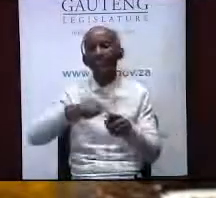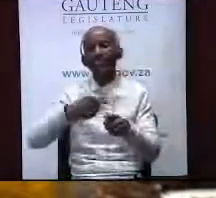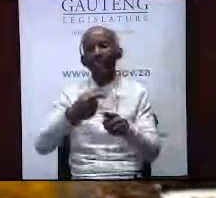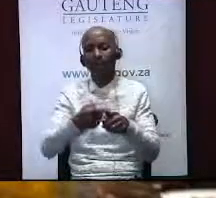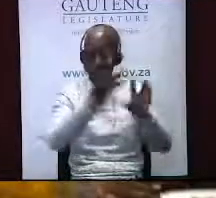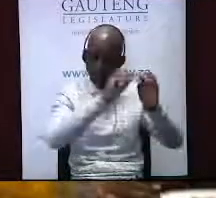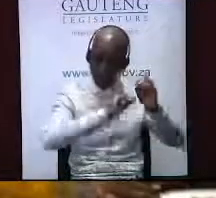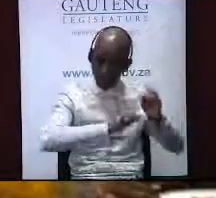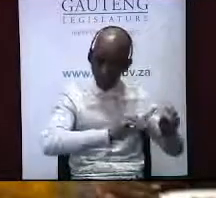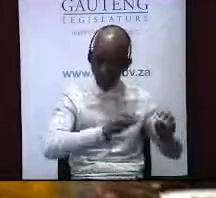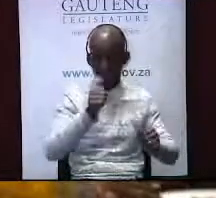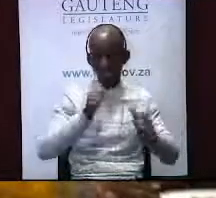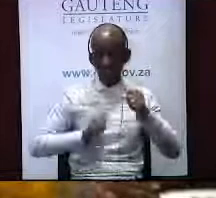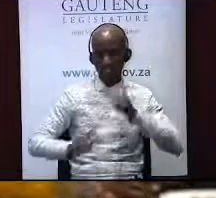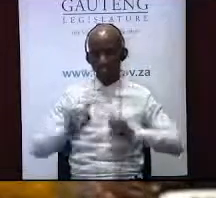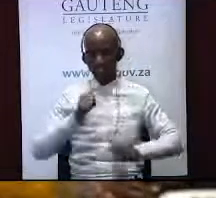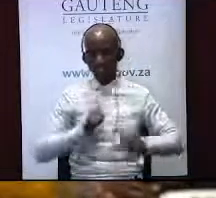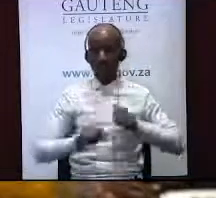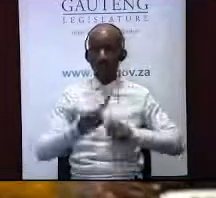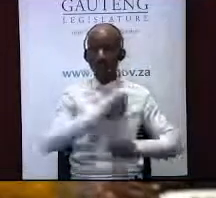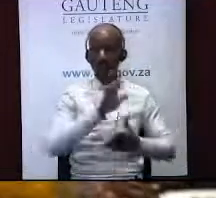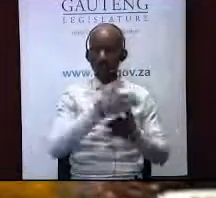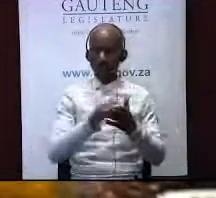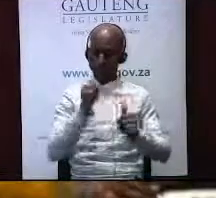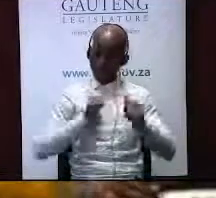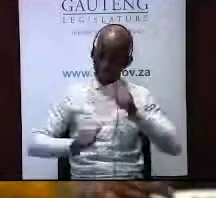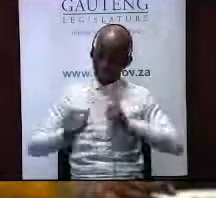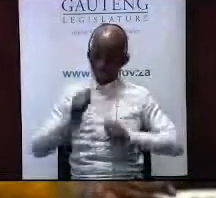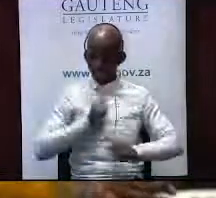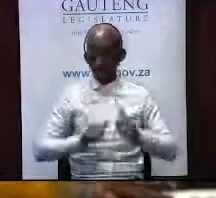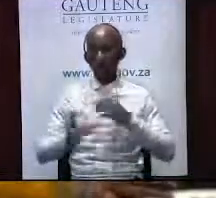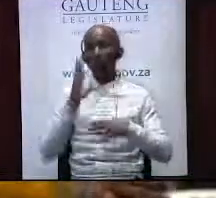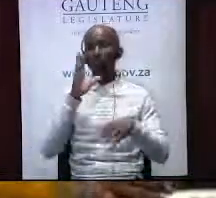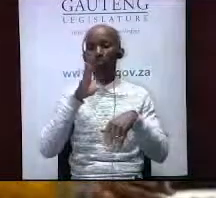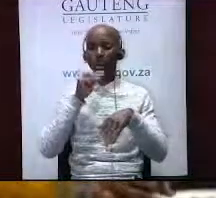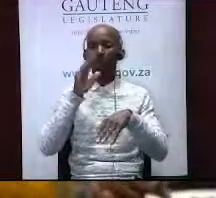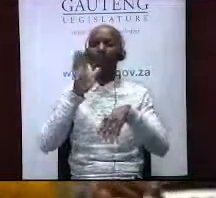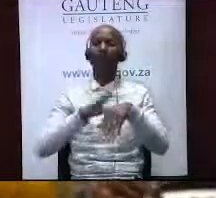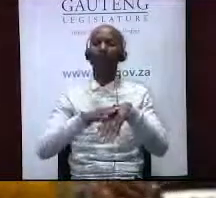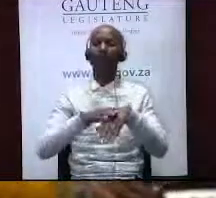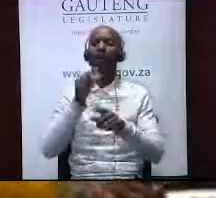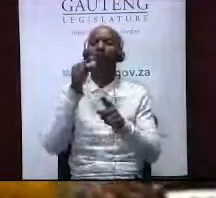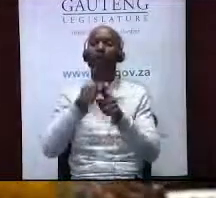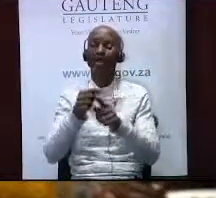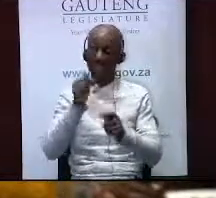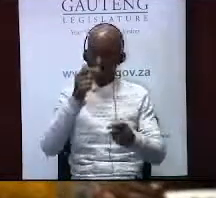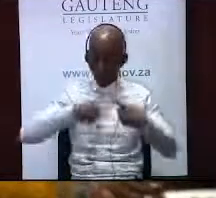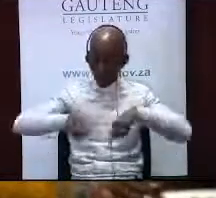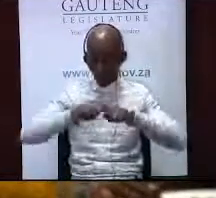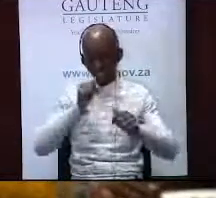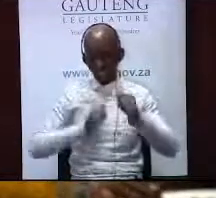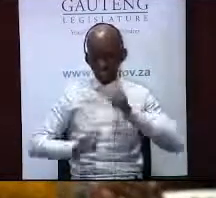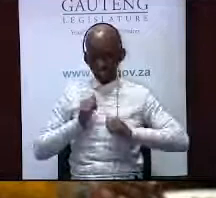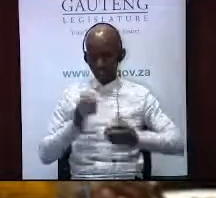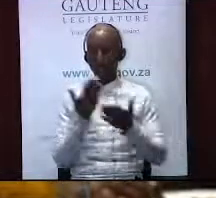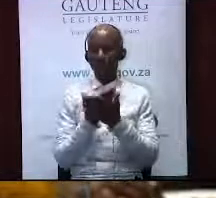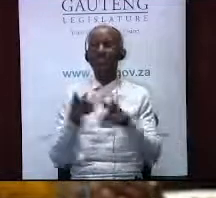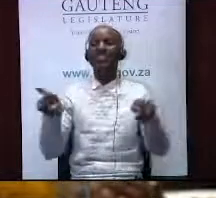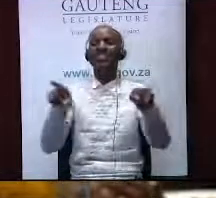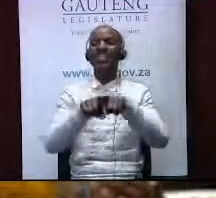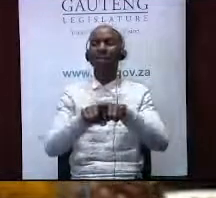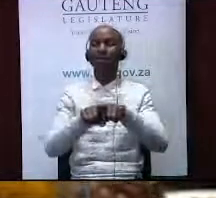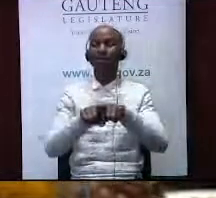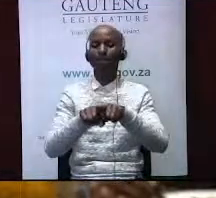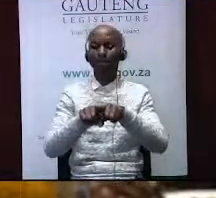us teach by actions, because action speaks louder than words. And our actions must be consistent. In